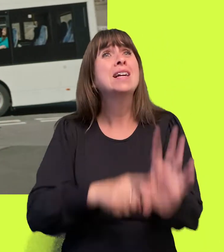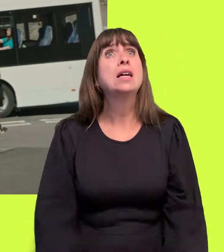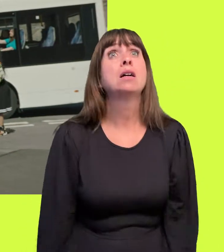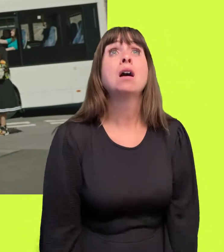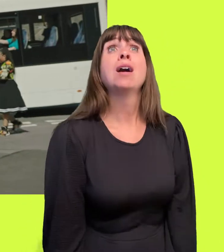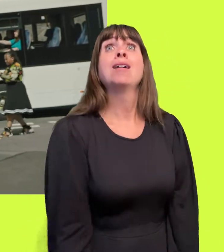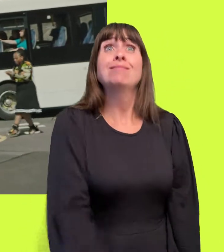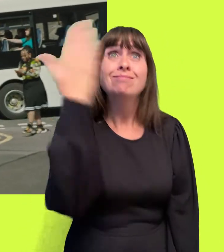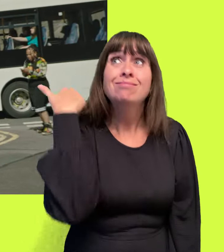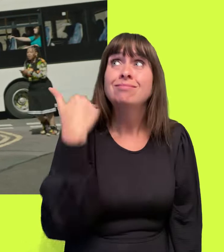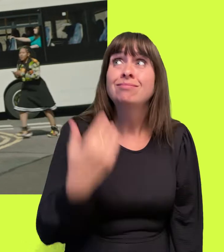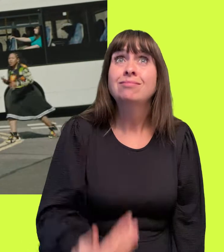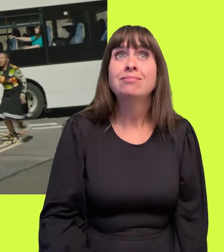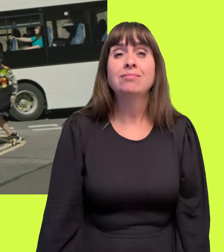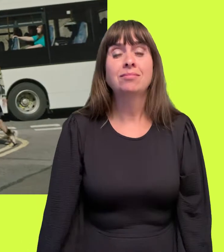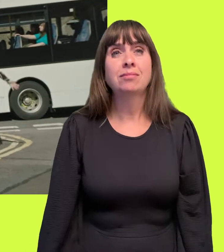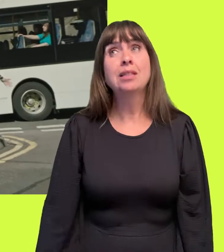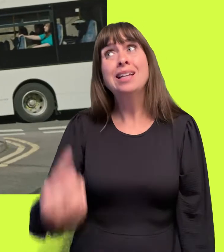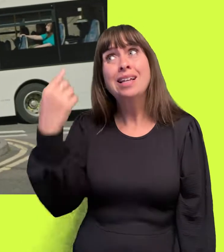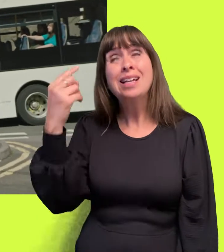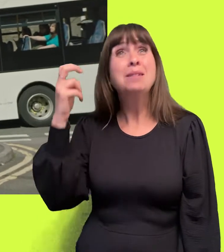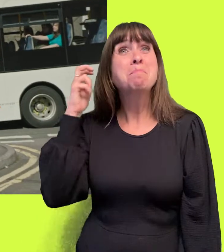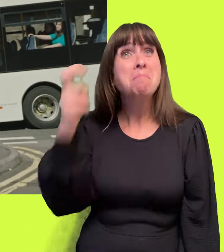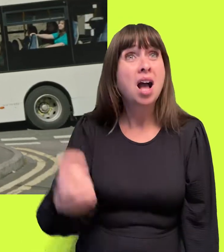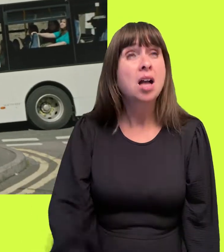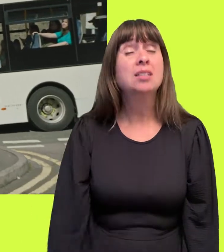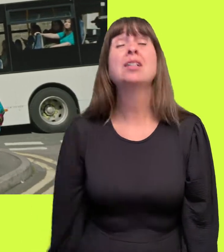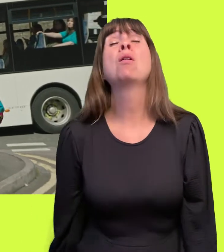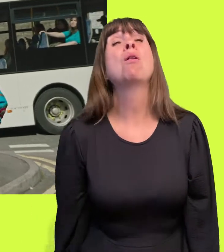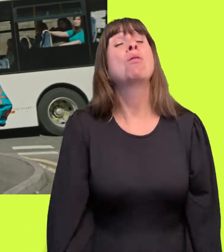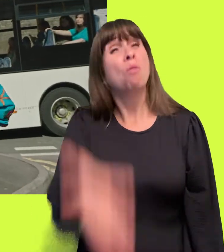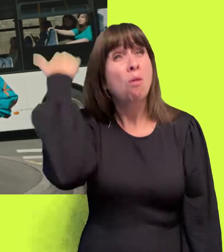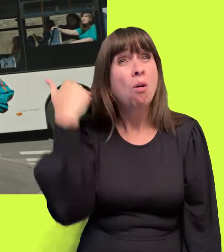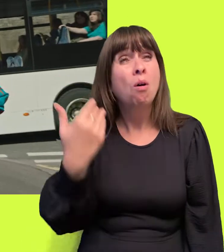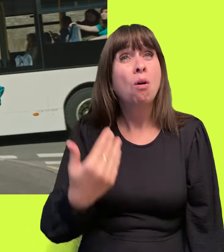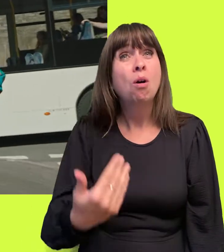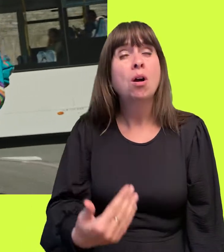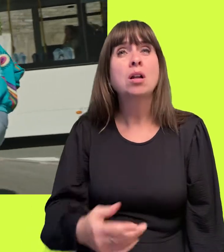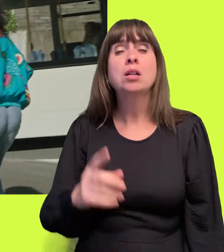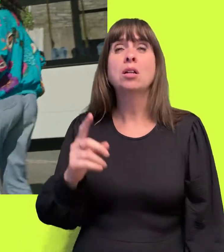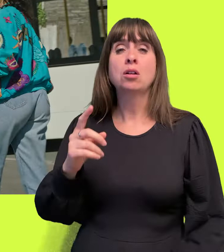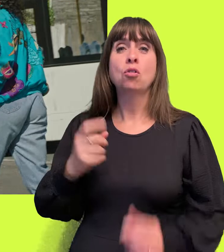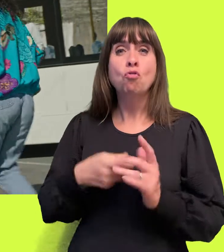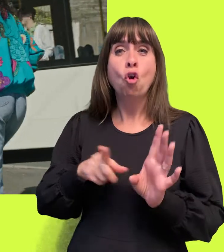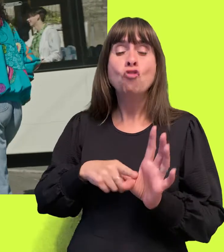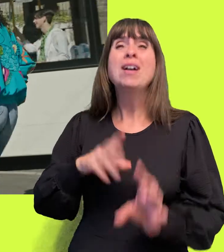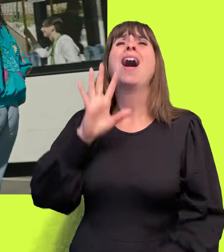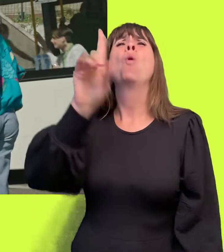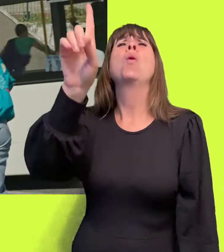Thank you. You wait for Rory! me. The Hold bus! the bus. What are you doing? Idiot. Hold the bus. Hold it for